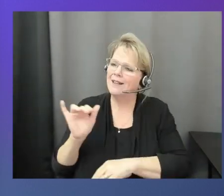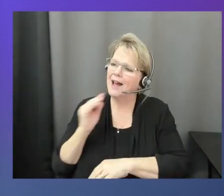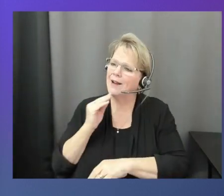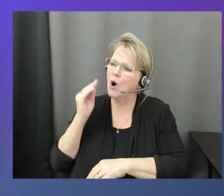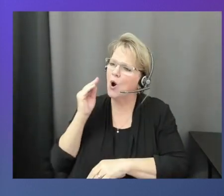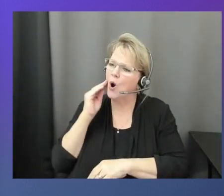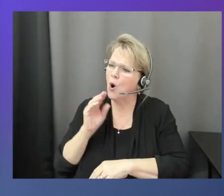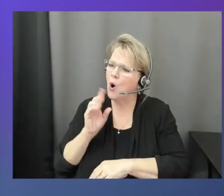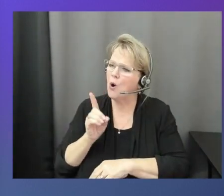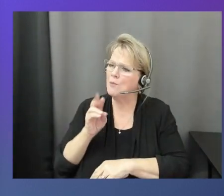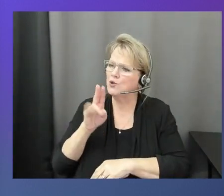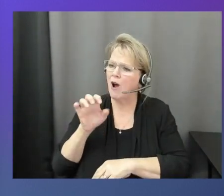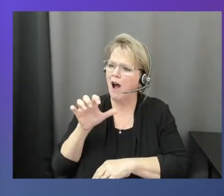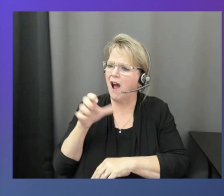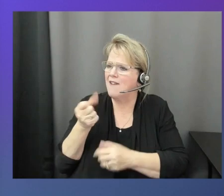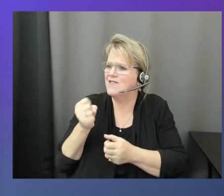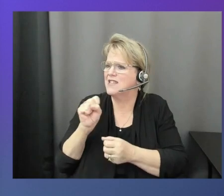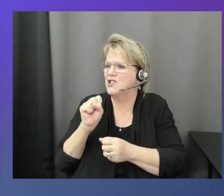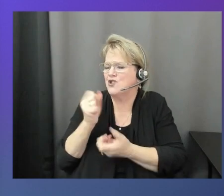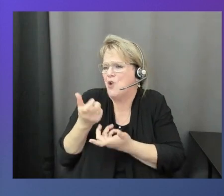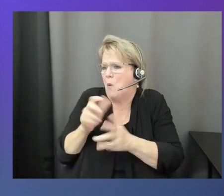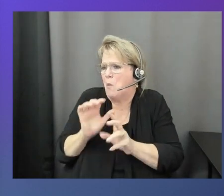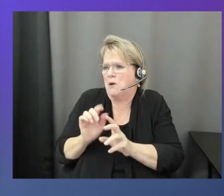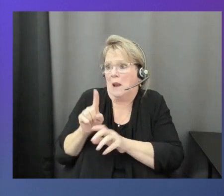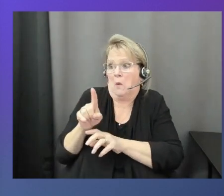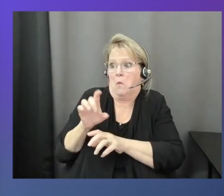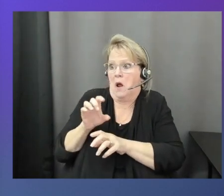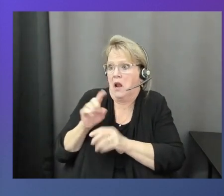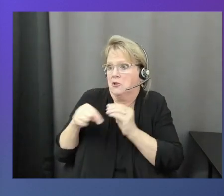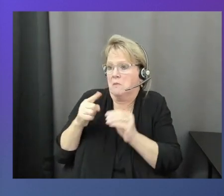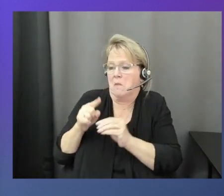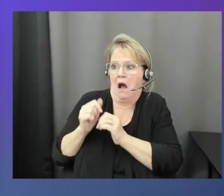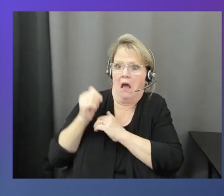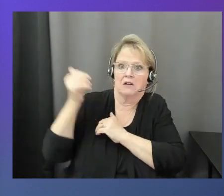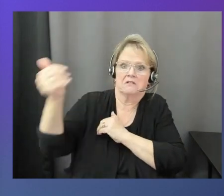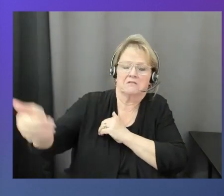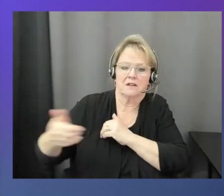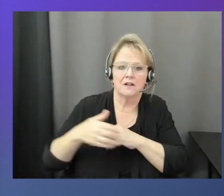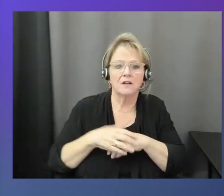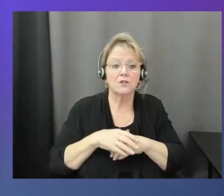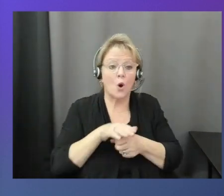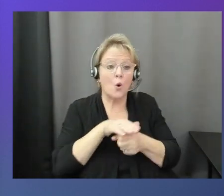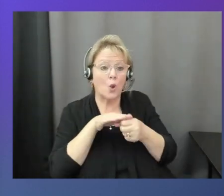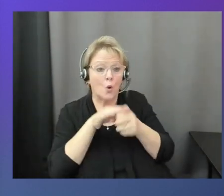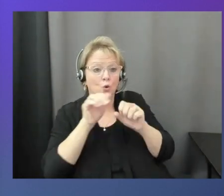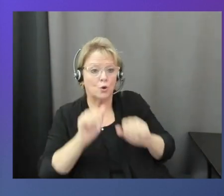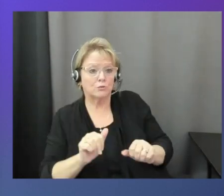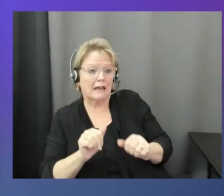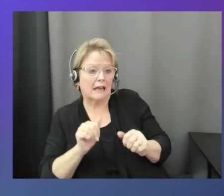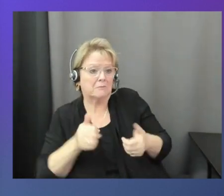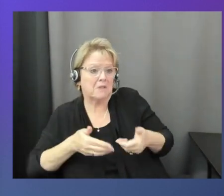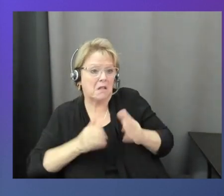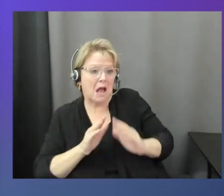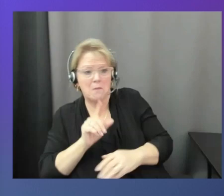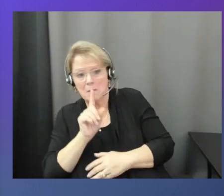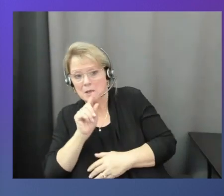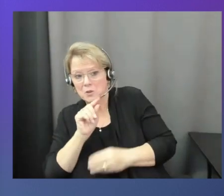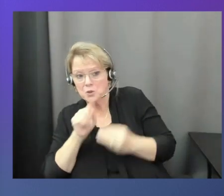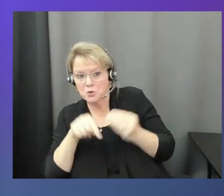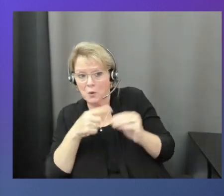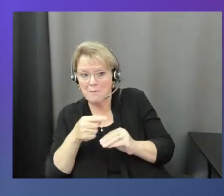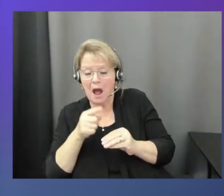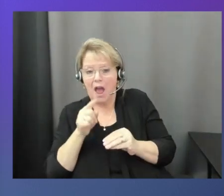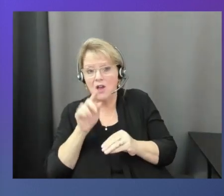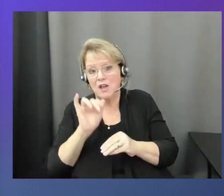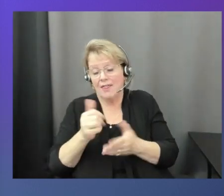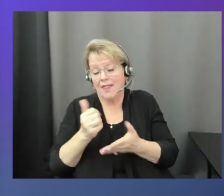500 miles away. And so a local zone can allow it to be maybe 20 miles away. So I can see where that helps with latency. Yeah,